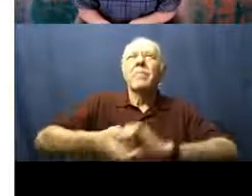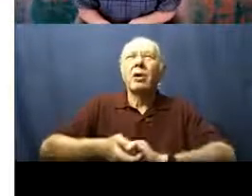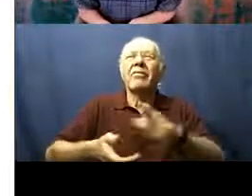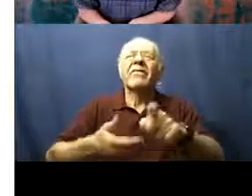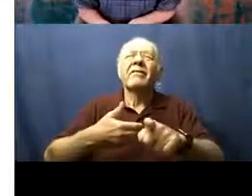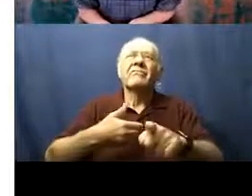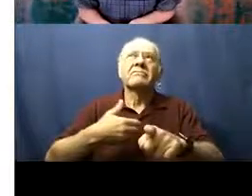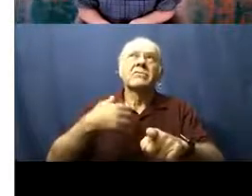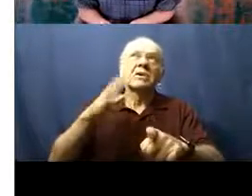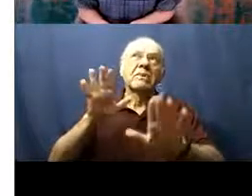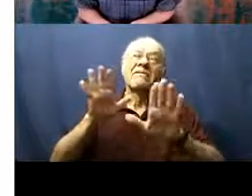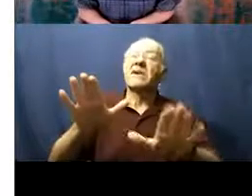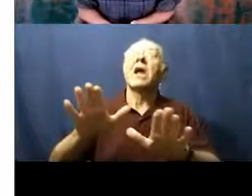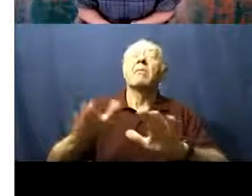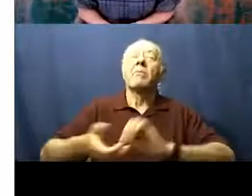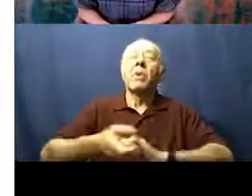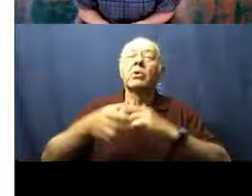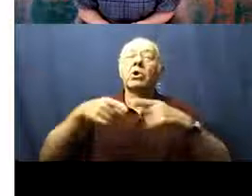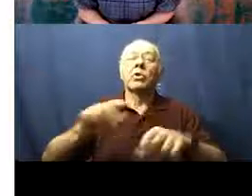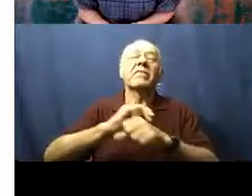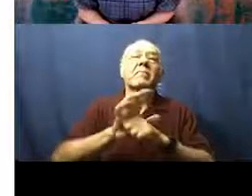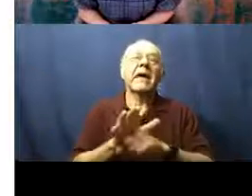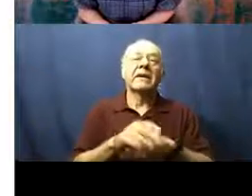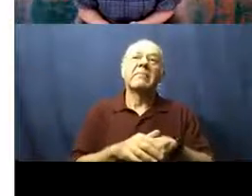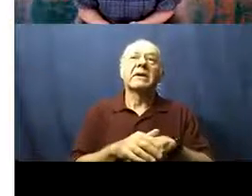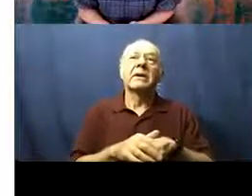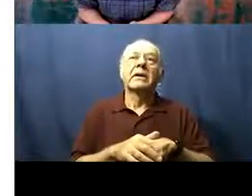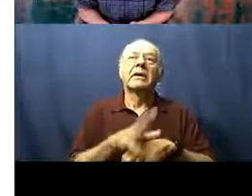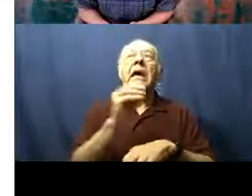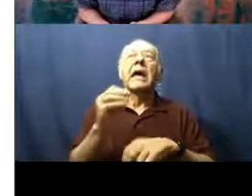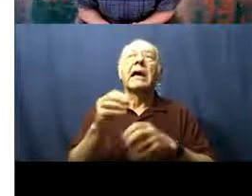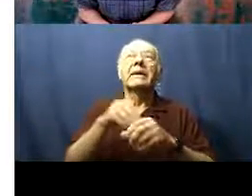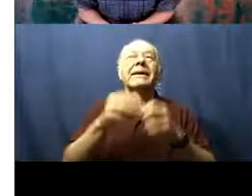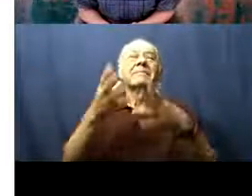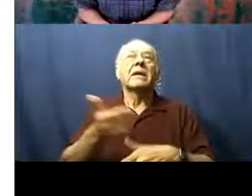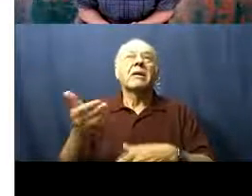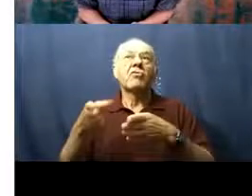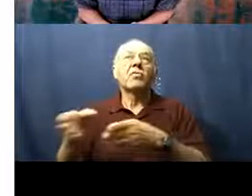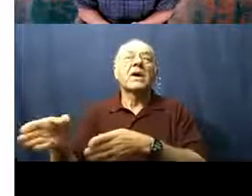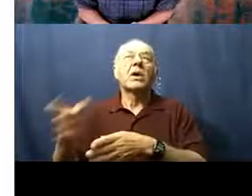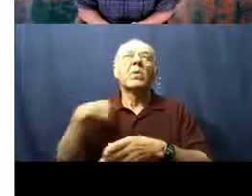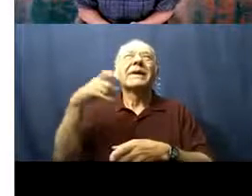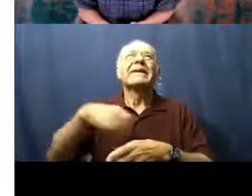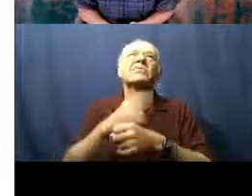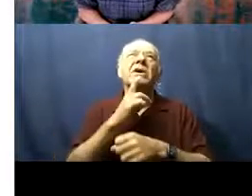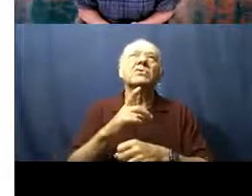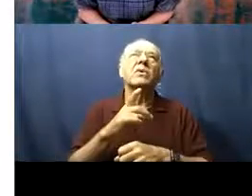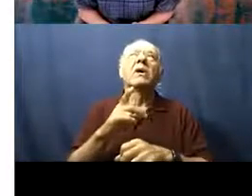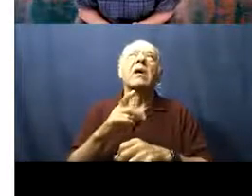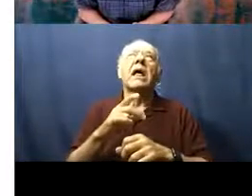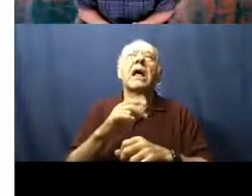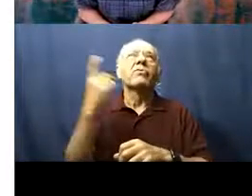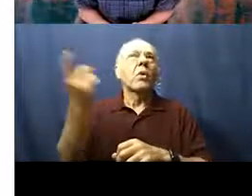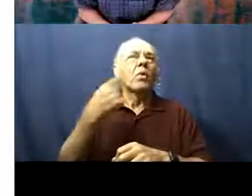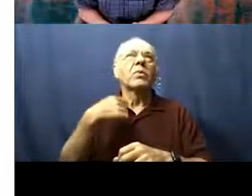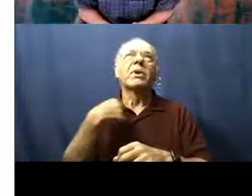been phenomenal partners during this pandemic and in lots of other ways. We need to make sure that at all times we